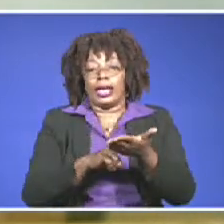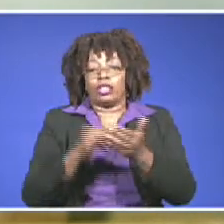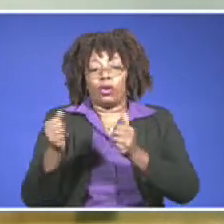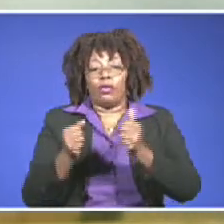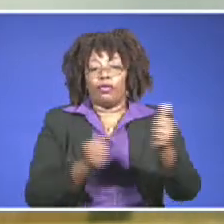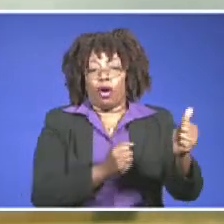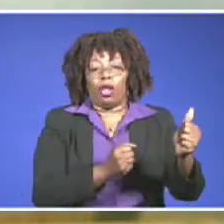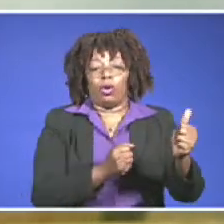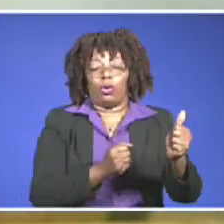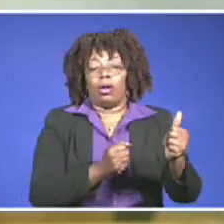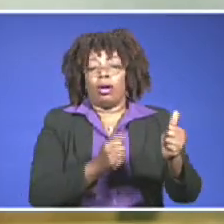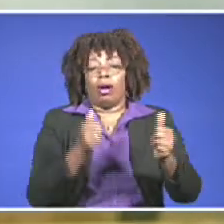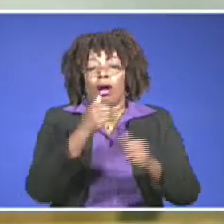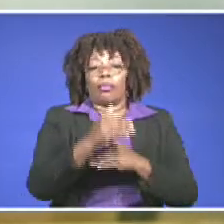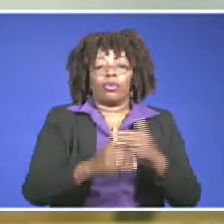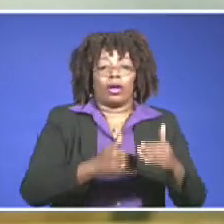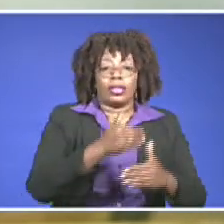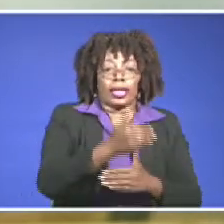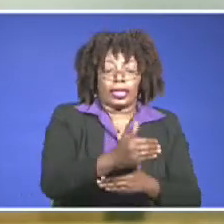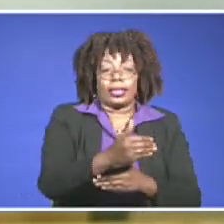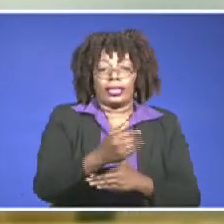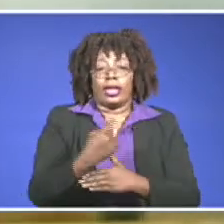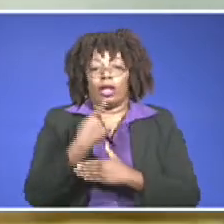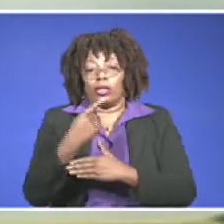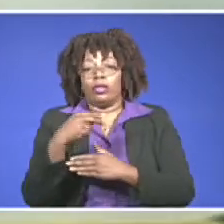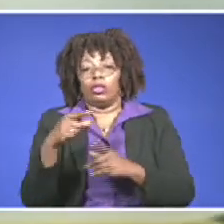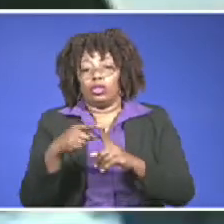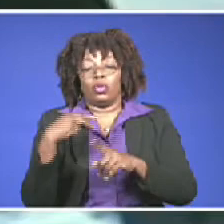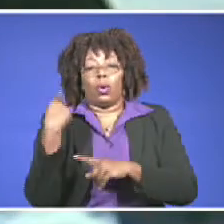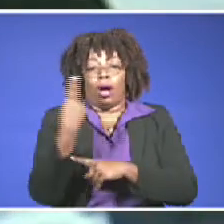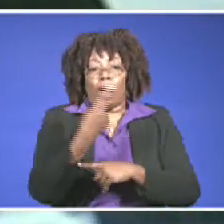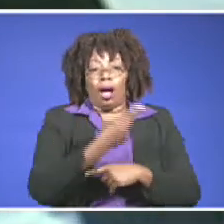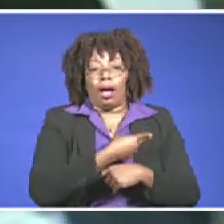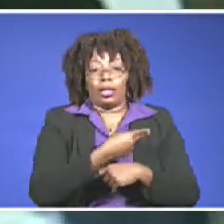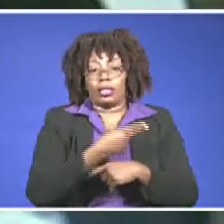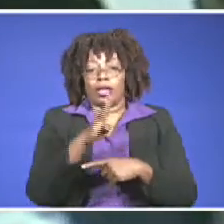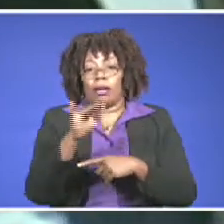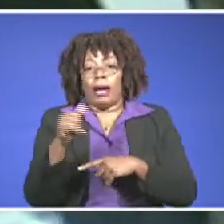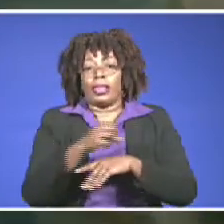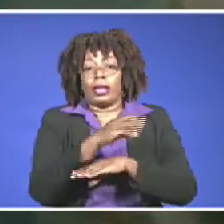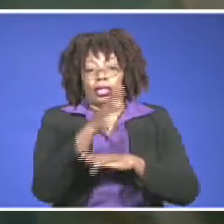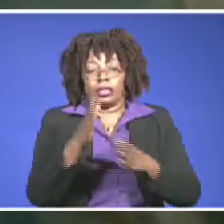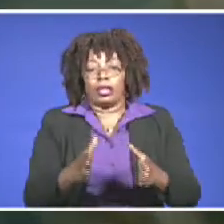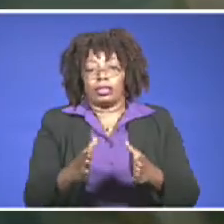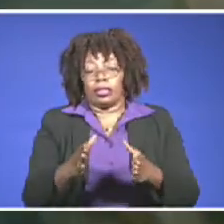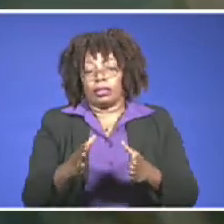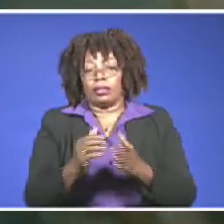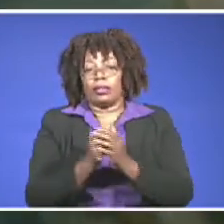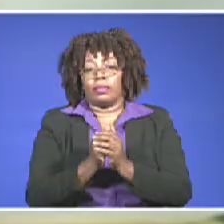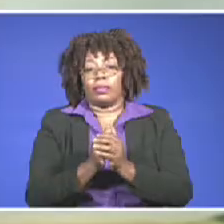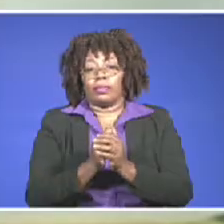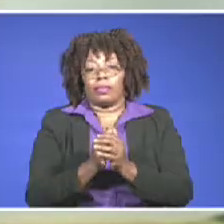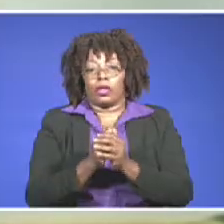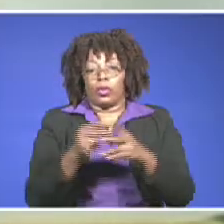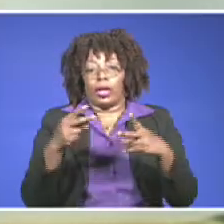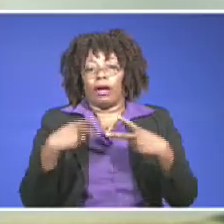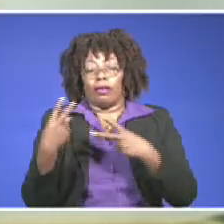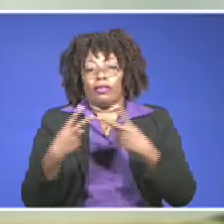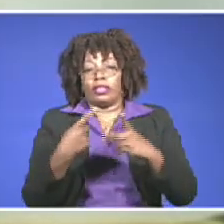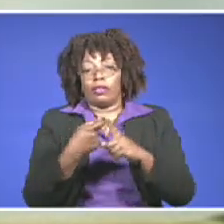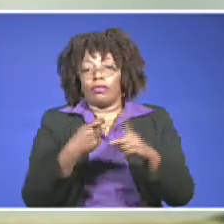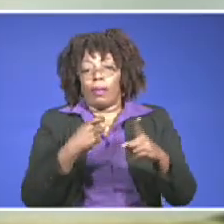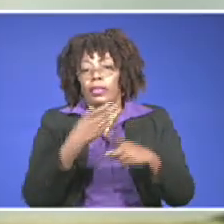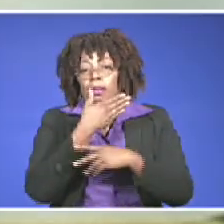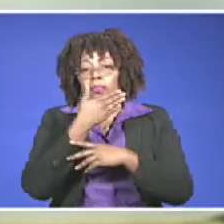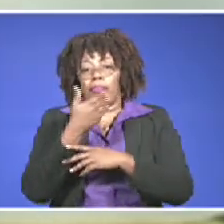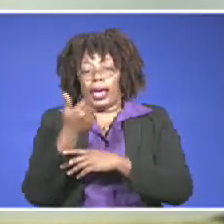followed a process that was dictated to us by the consultants that we have. And now we have had a site visit from the best commission.